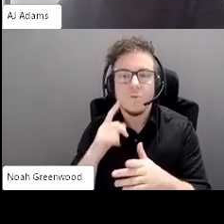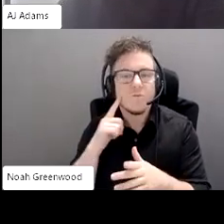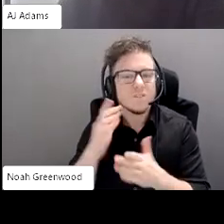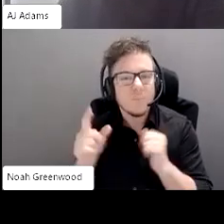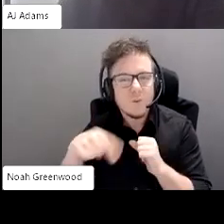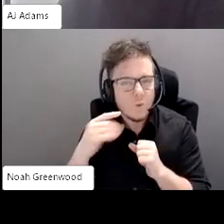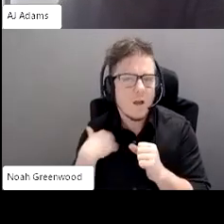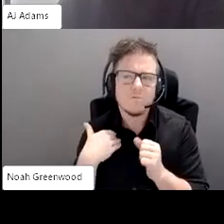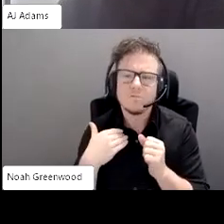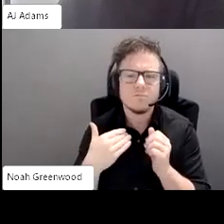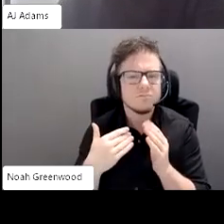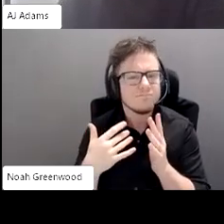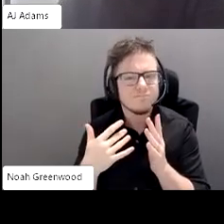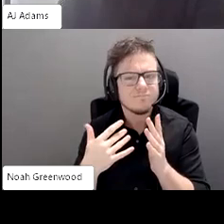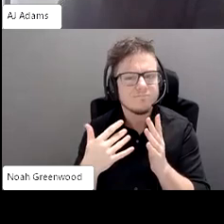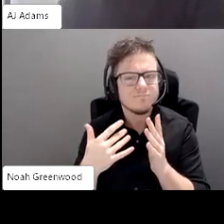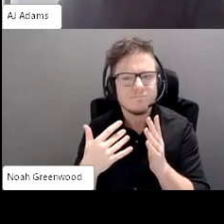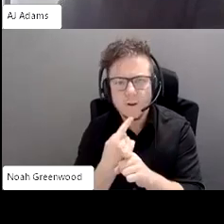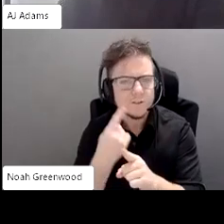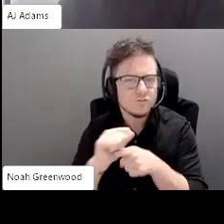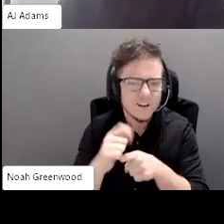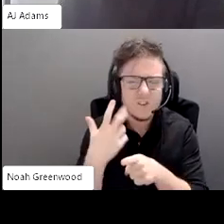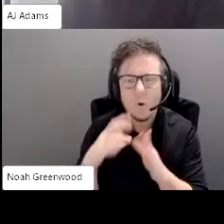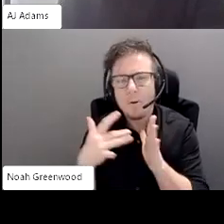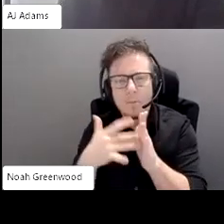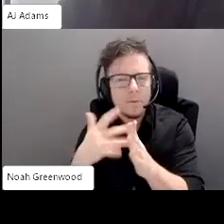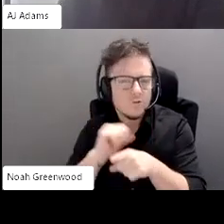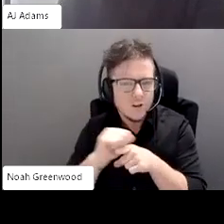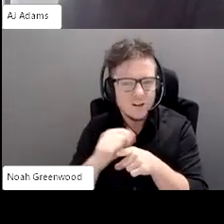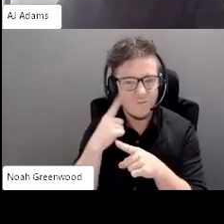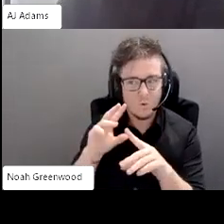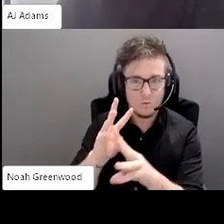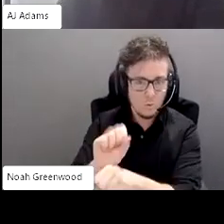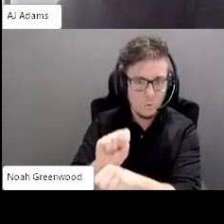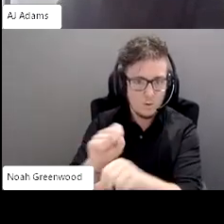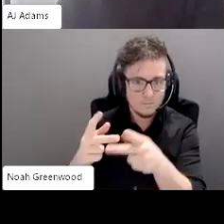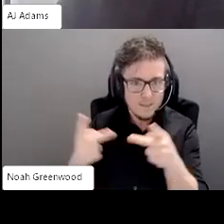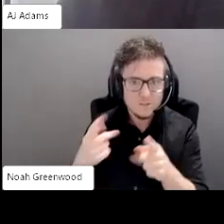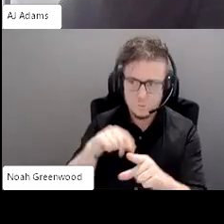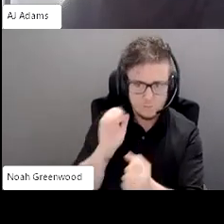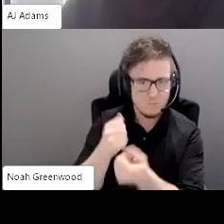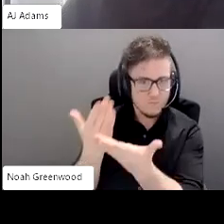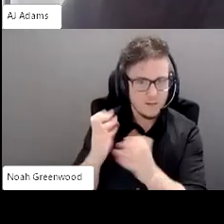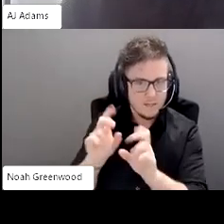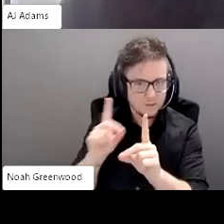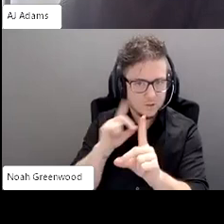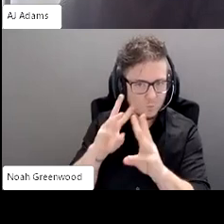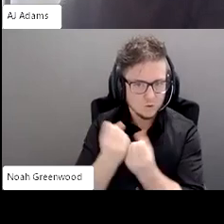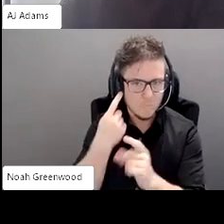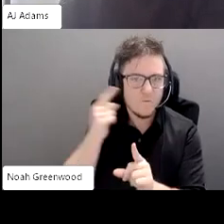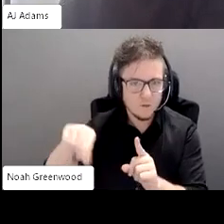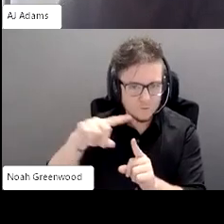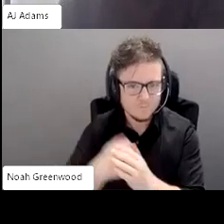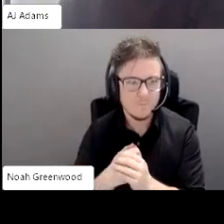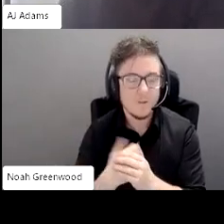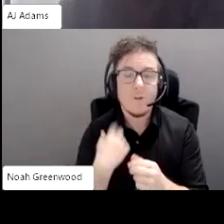regular trainings or one-off trainings for your workplaces, Egale can help provide that education for you. Two courses